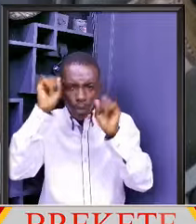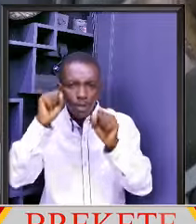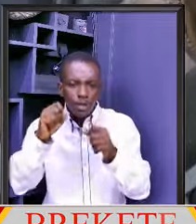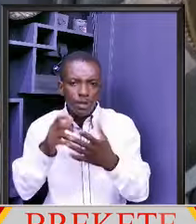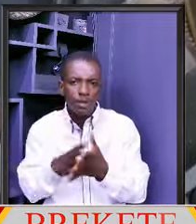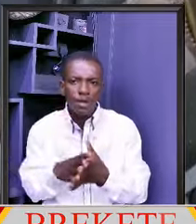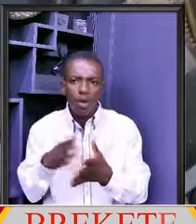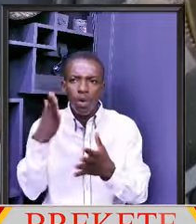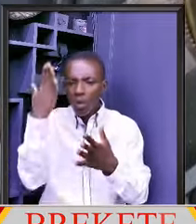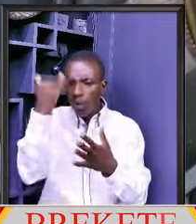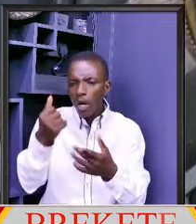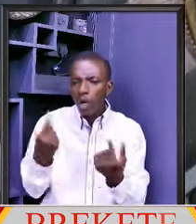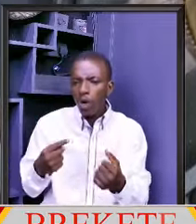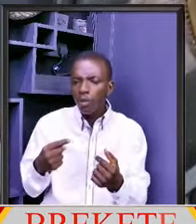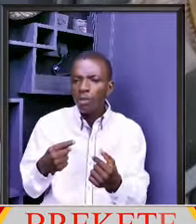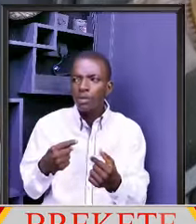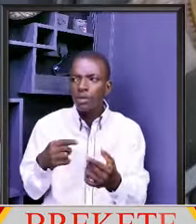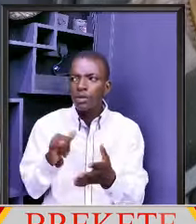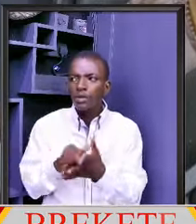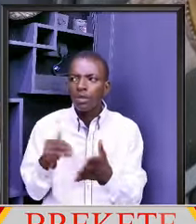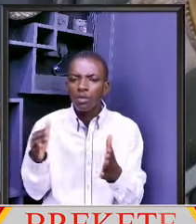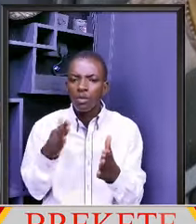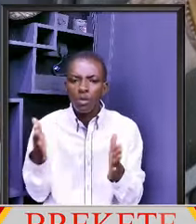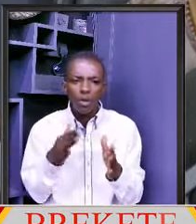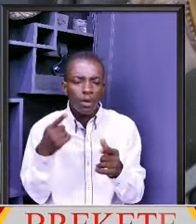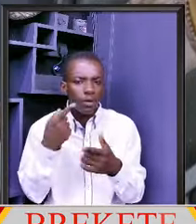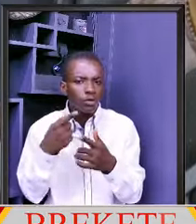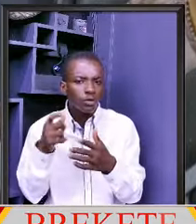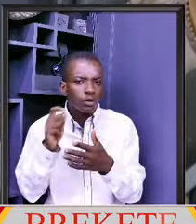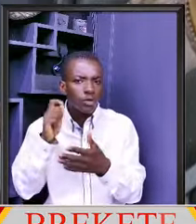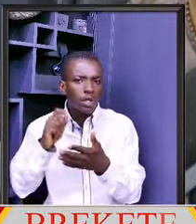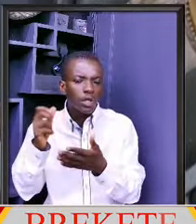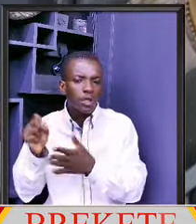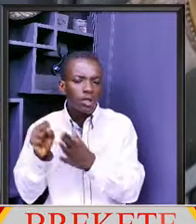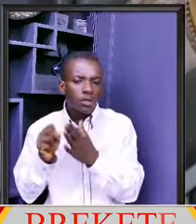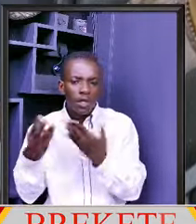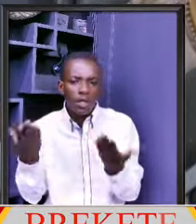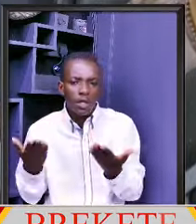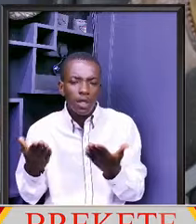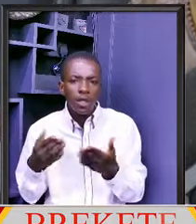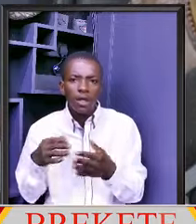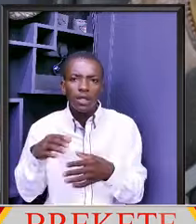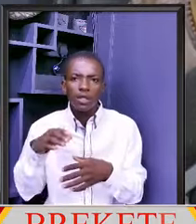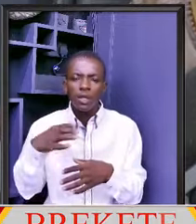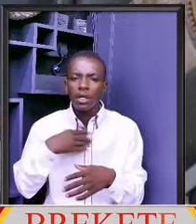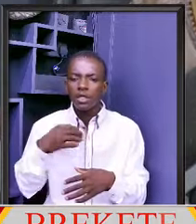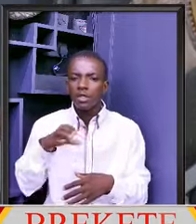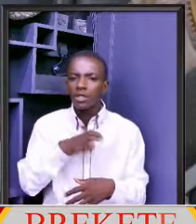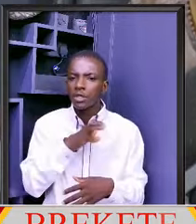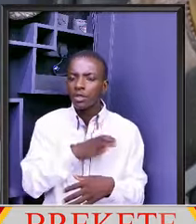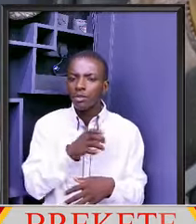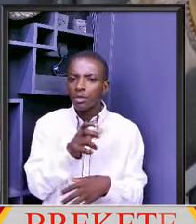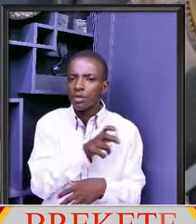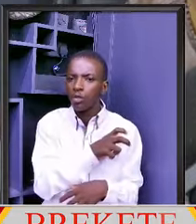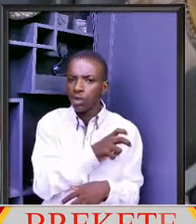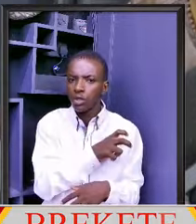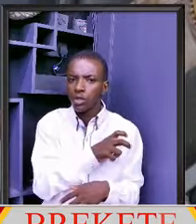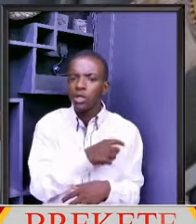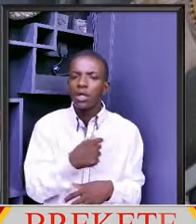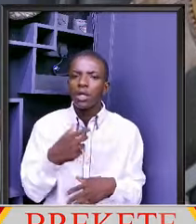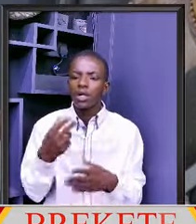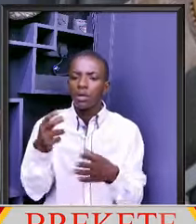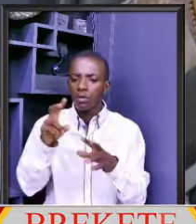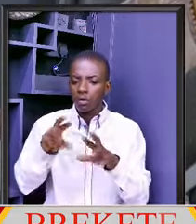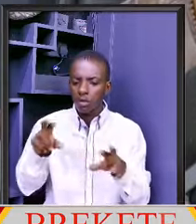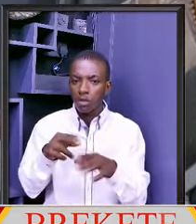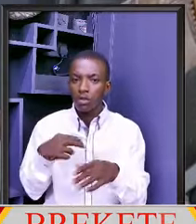him. Why would you come and tell him to? I said, so we are not prepared for writing of statement here. And then the CP monitoring